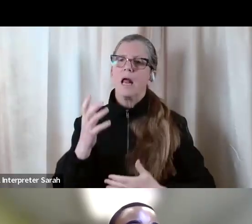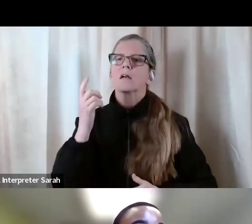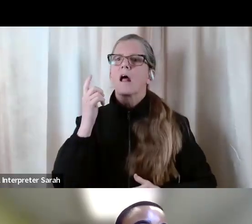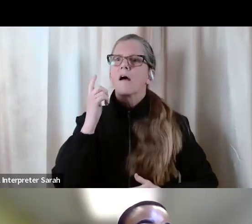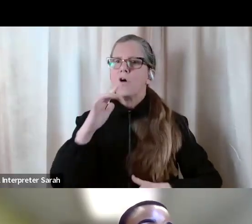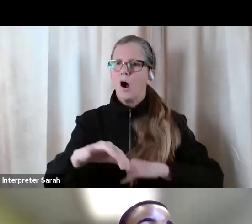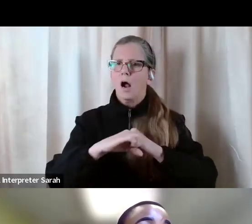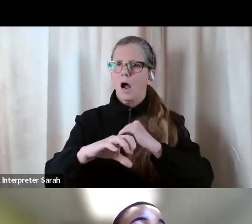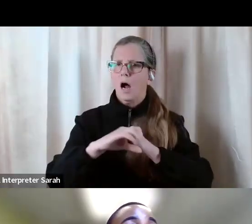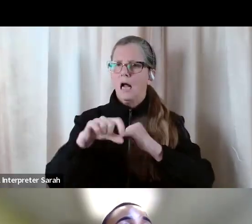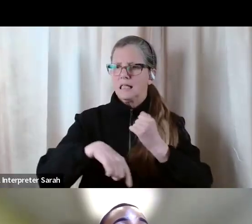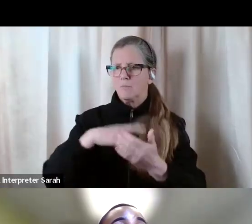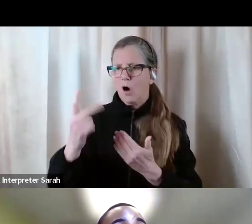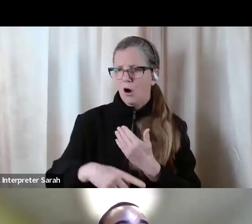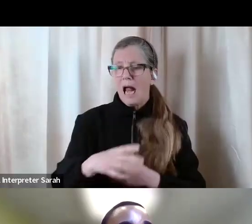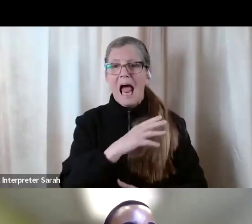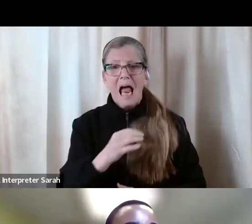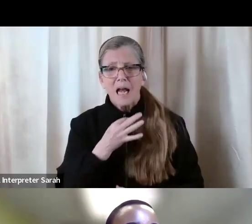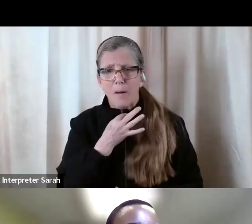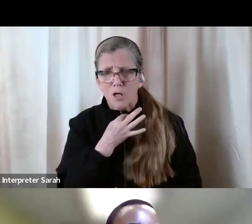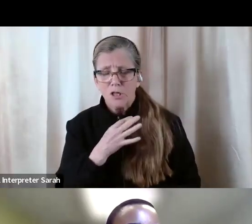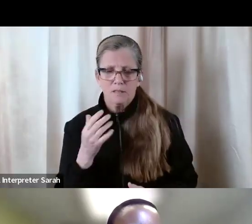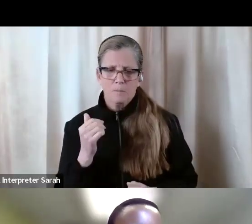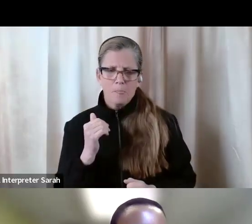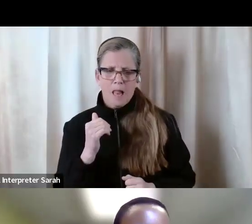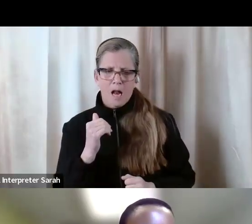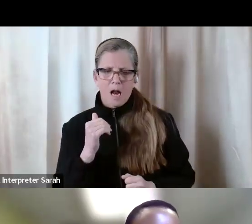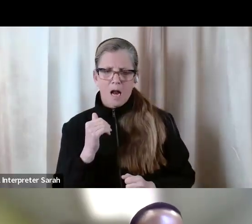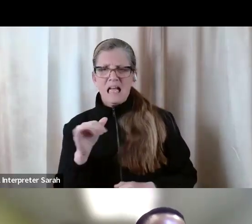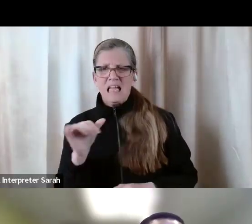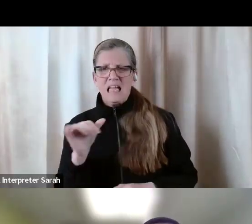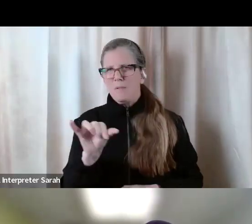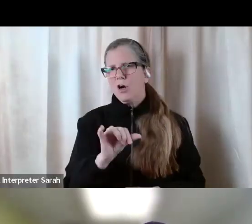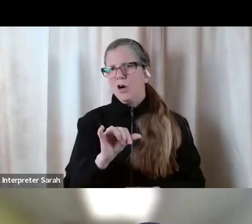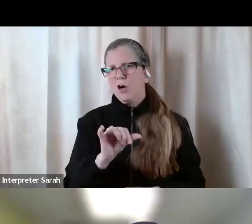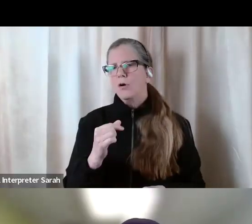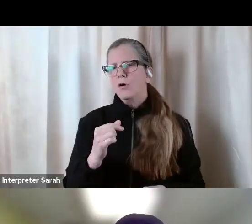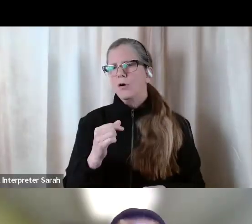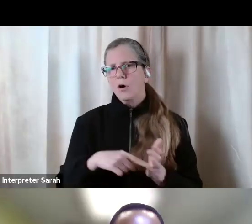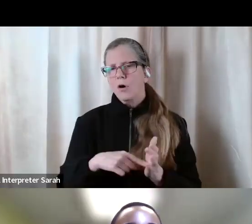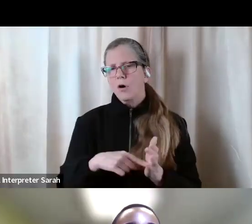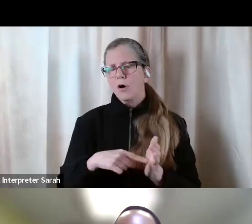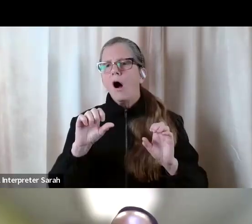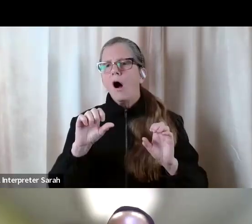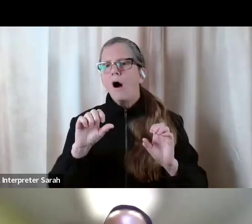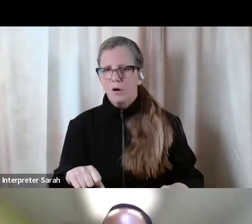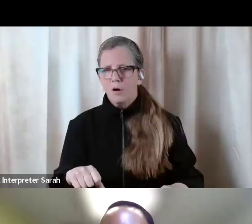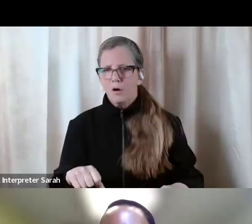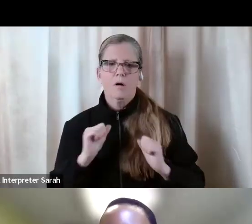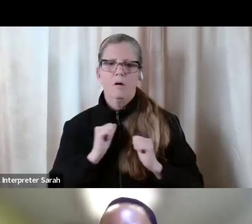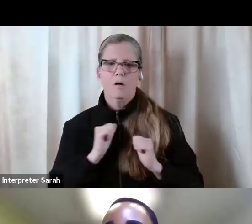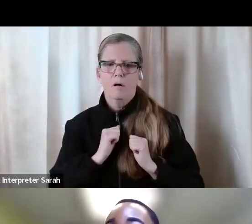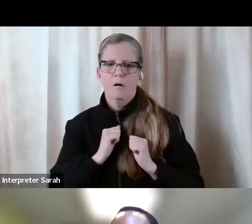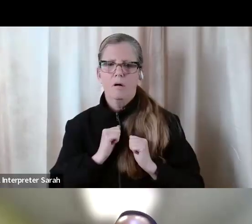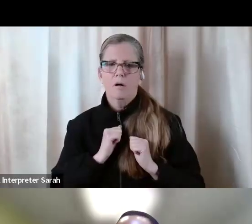I'm also curious to know if, similar to the Affordable Connectivity Program, if we anticipate there'll be days of